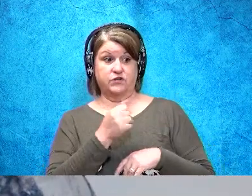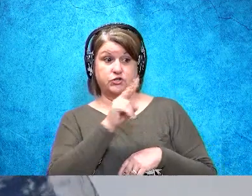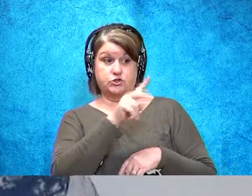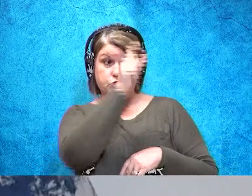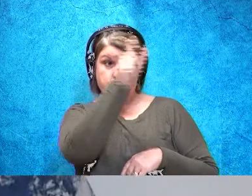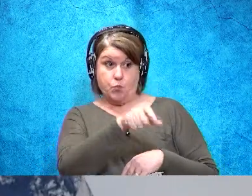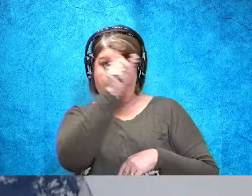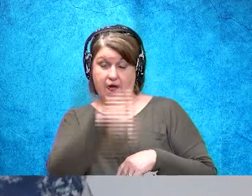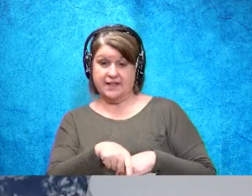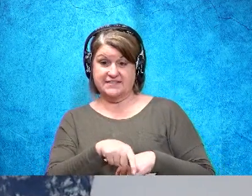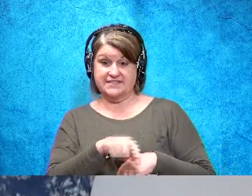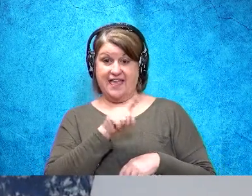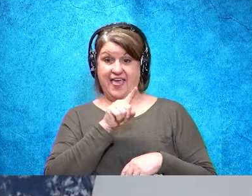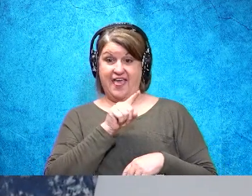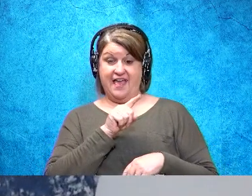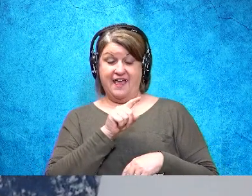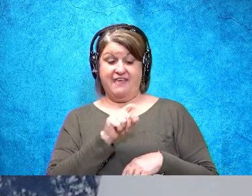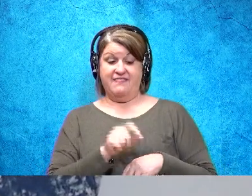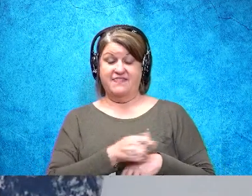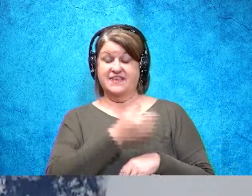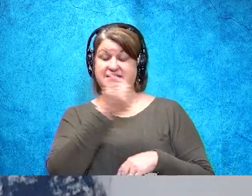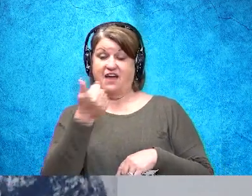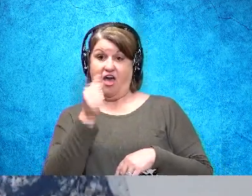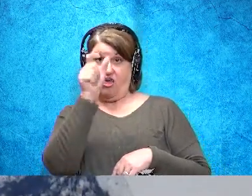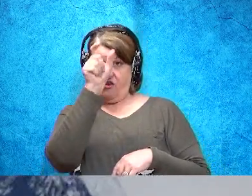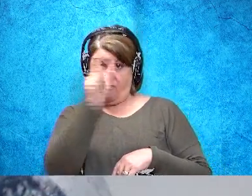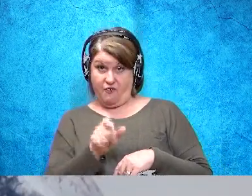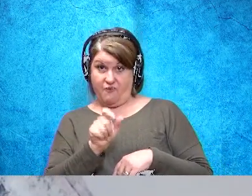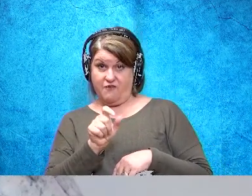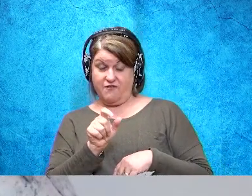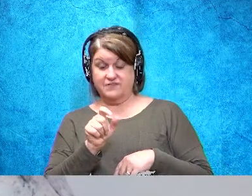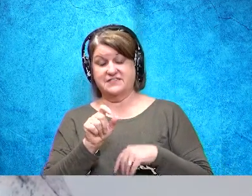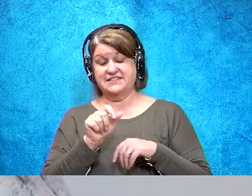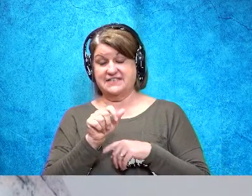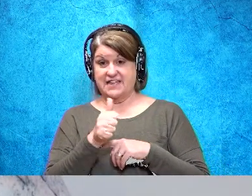Take this 10 and break it up into 10 cubes.